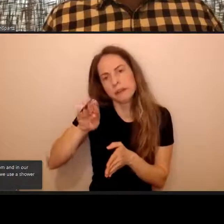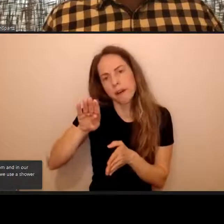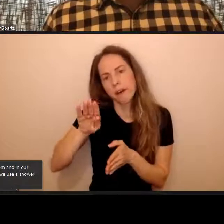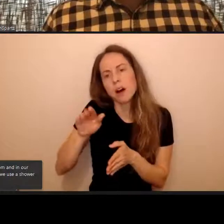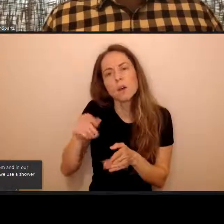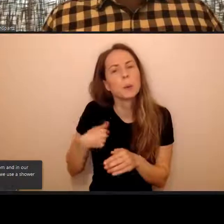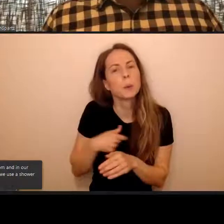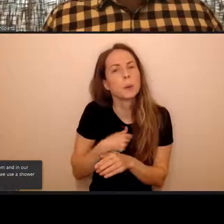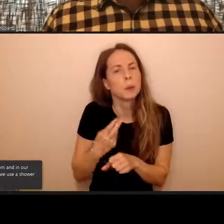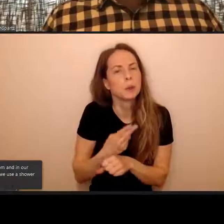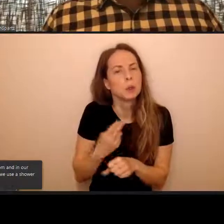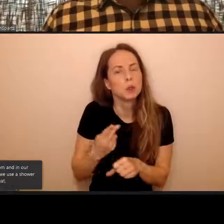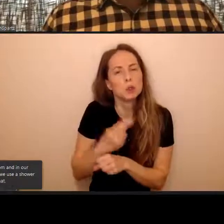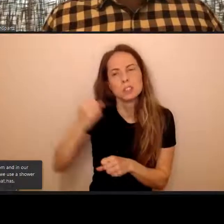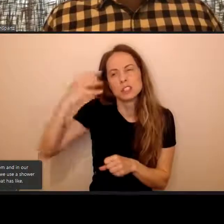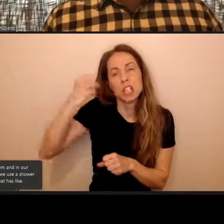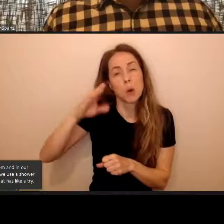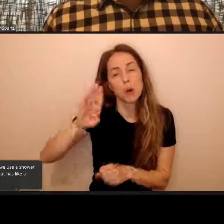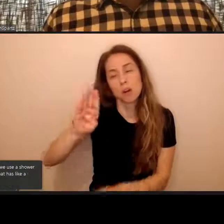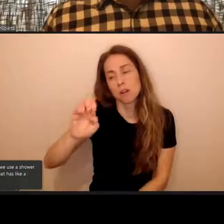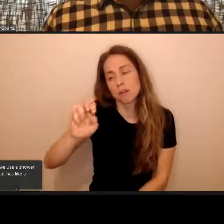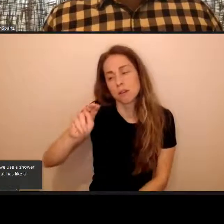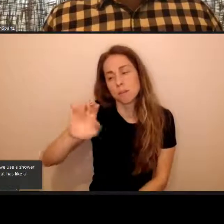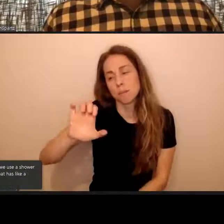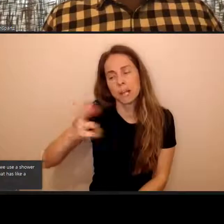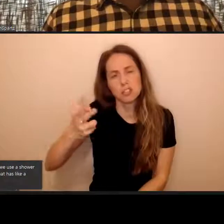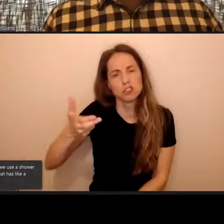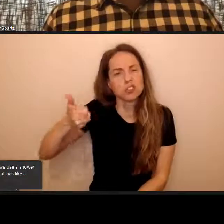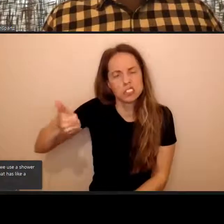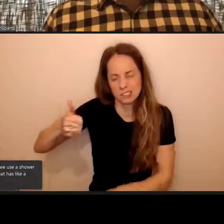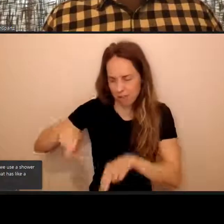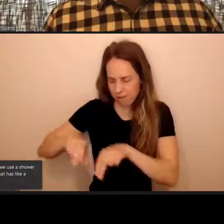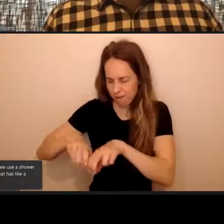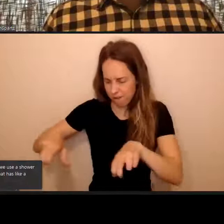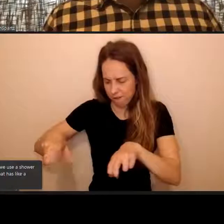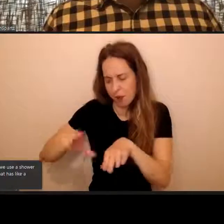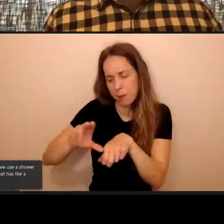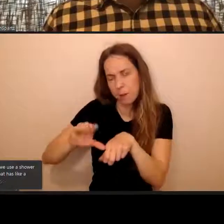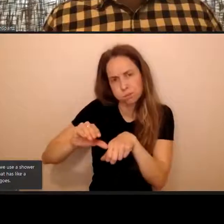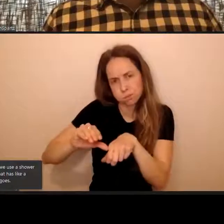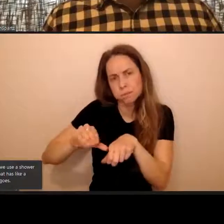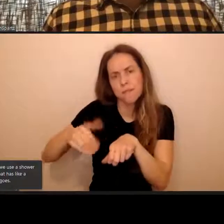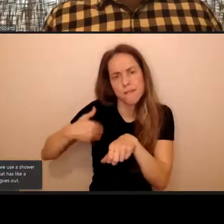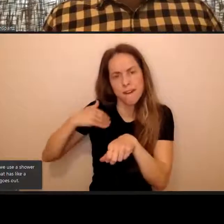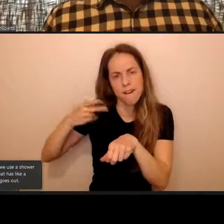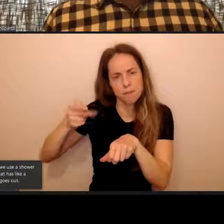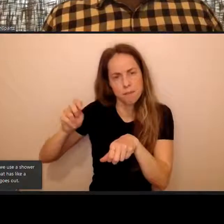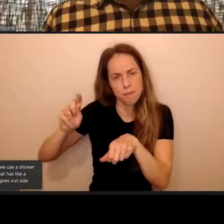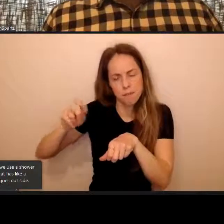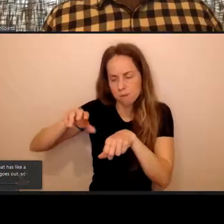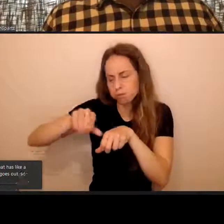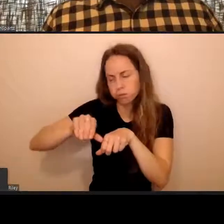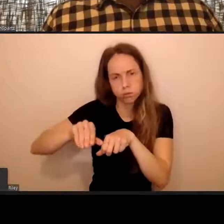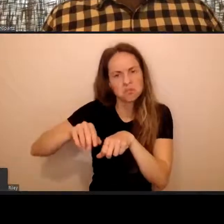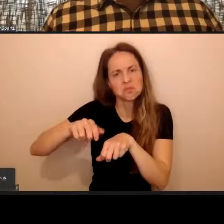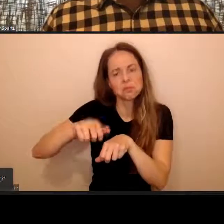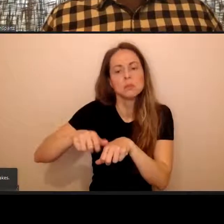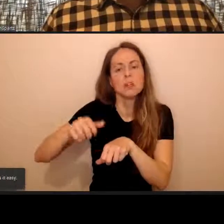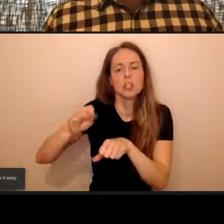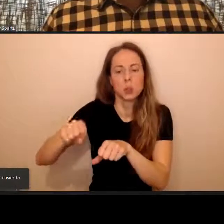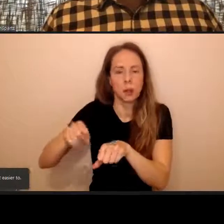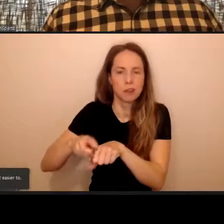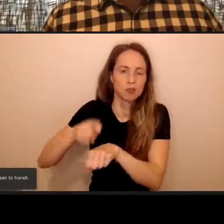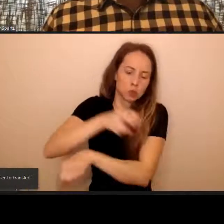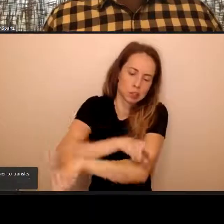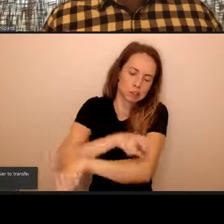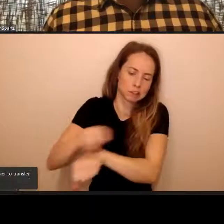it's a padded bench that has like a transfer piece to extension that goes outside the tub, which makes it easier to